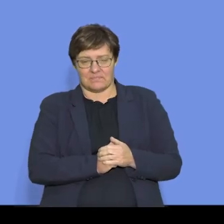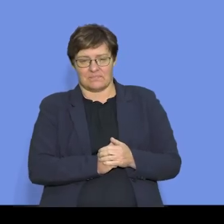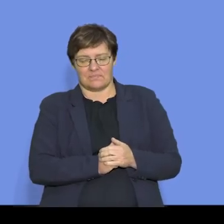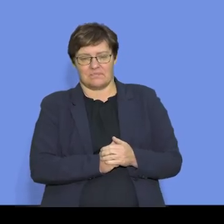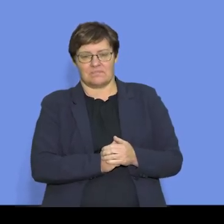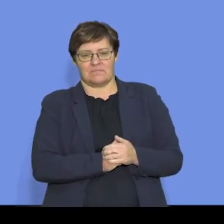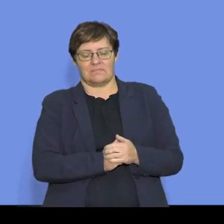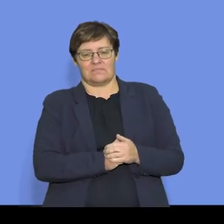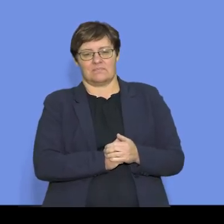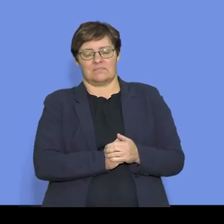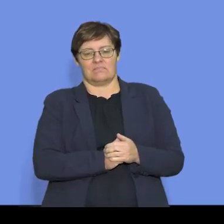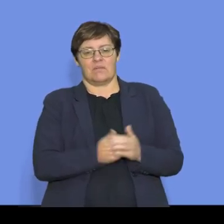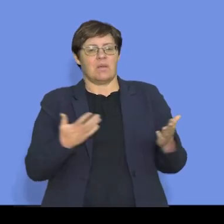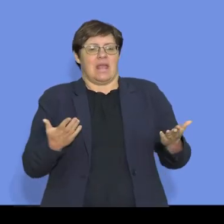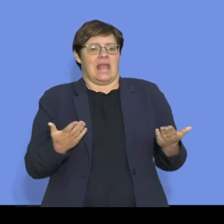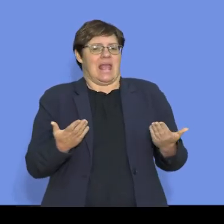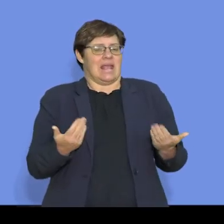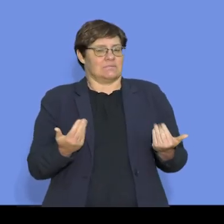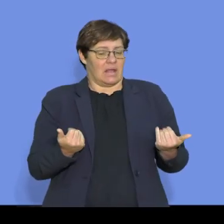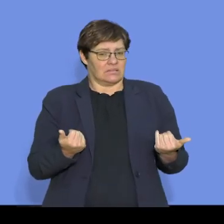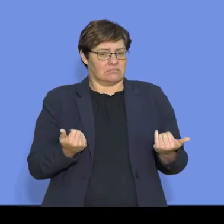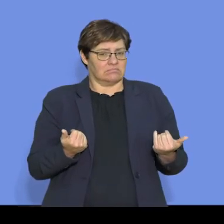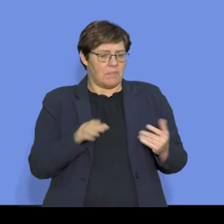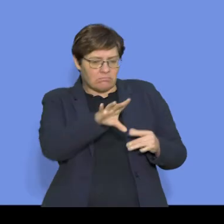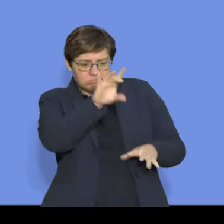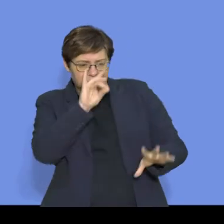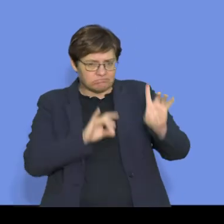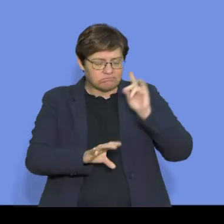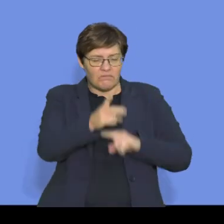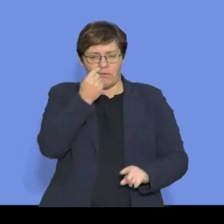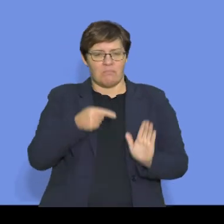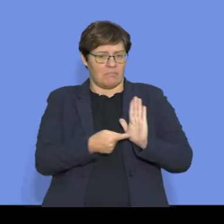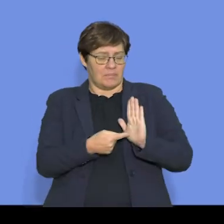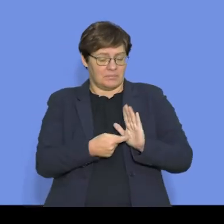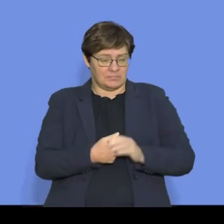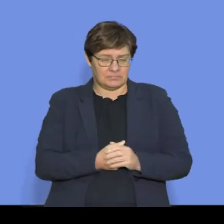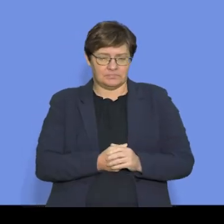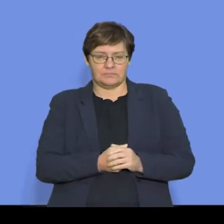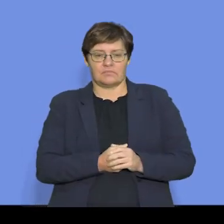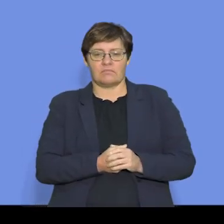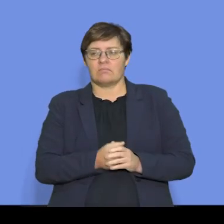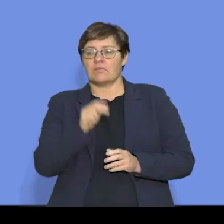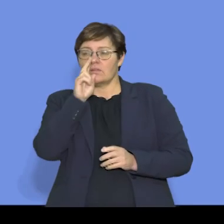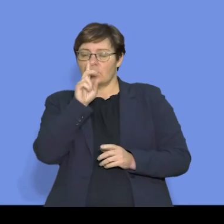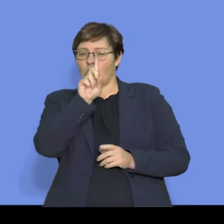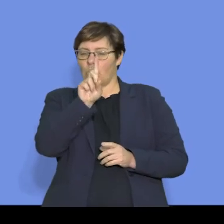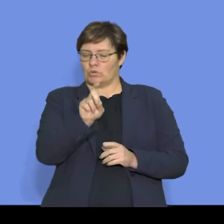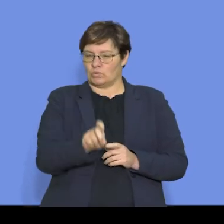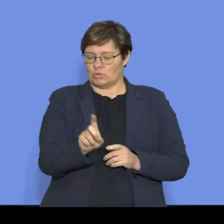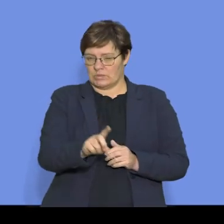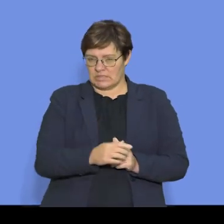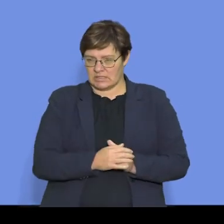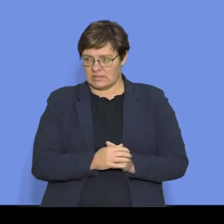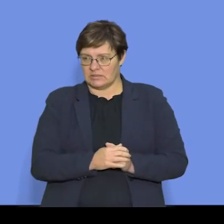Now, what can you be expected to extract from a diagram like this? So let's have a look at the